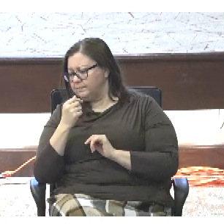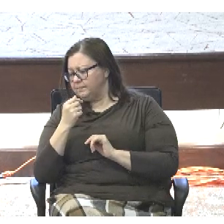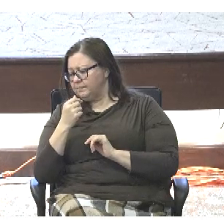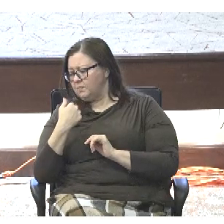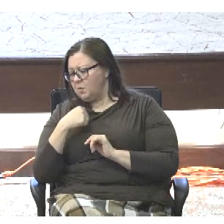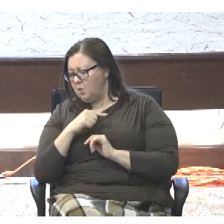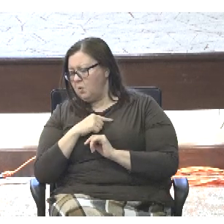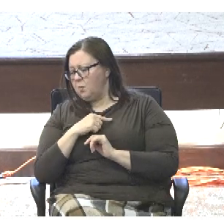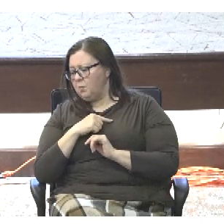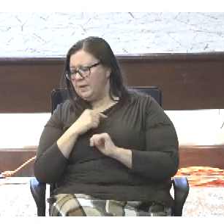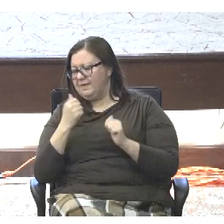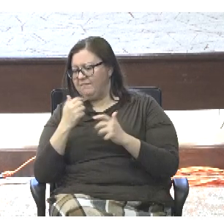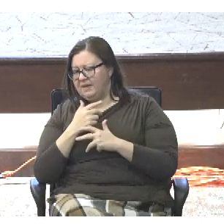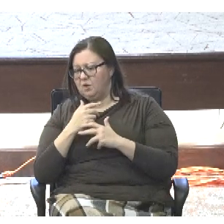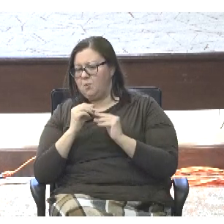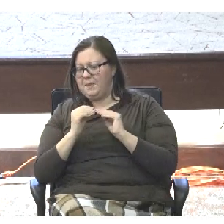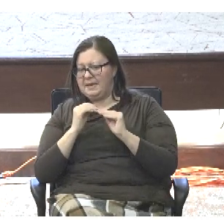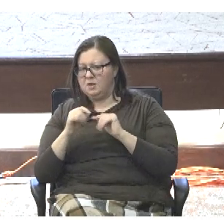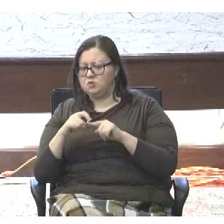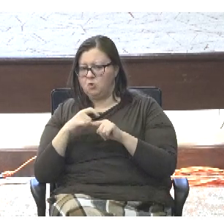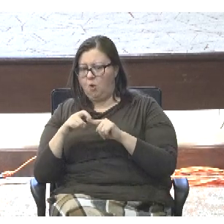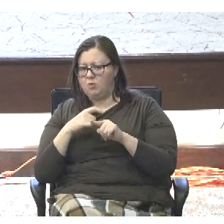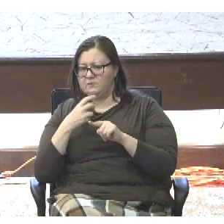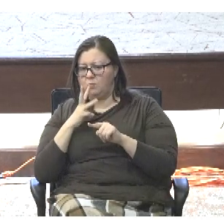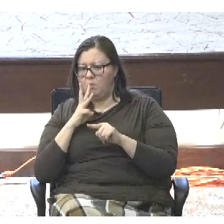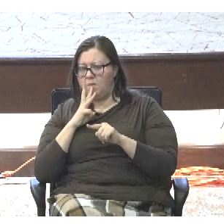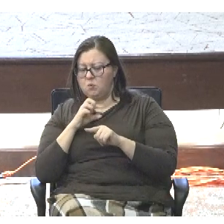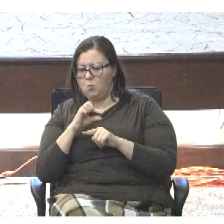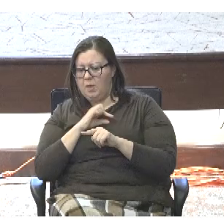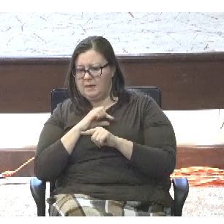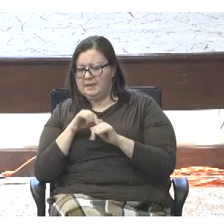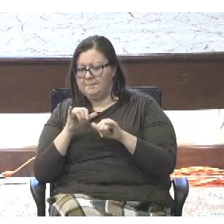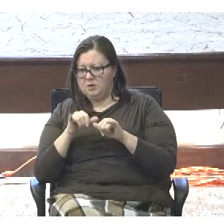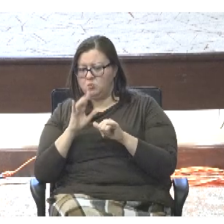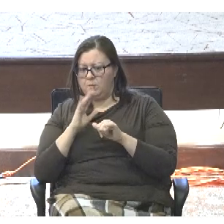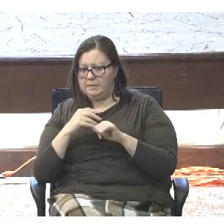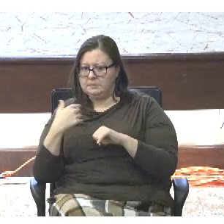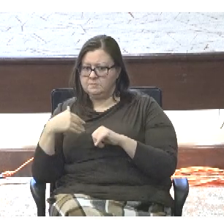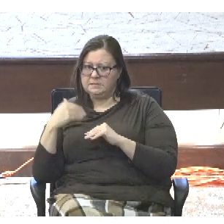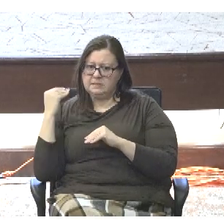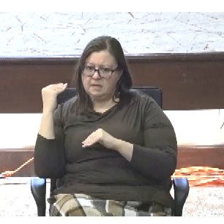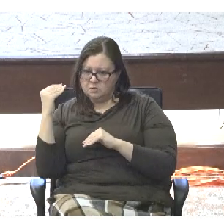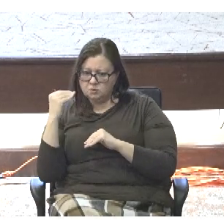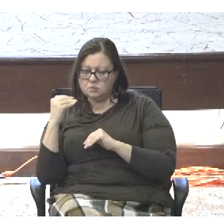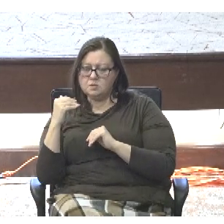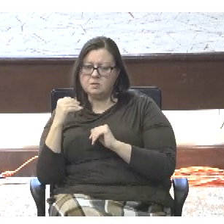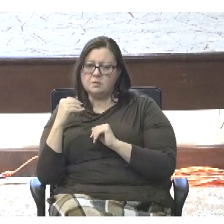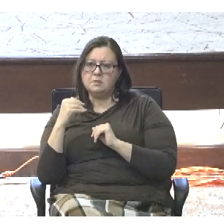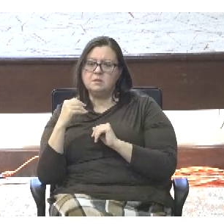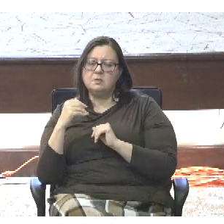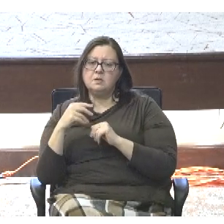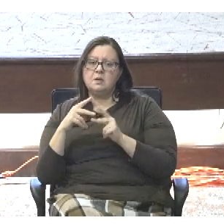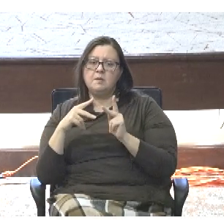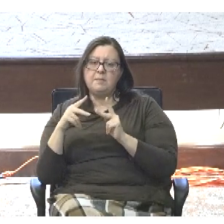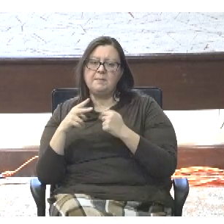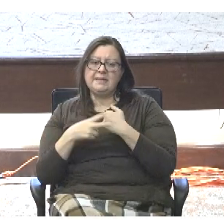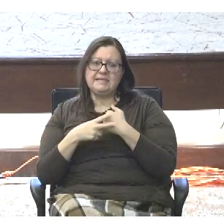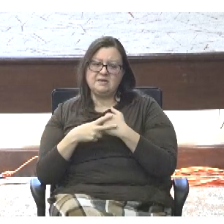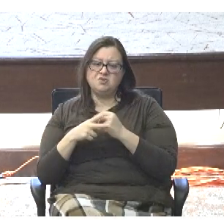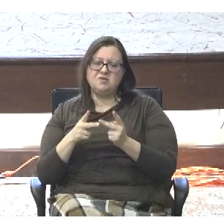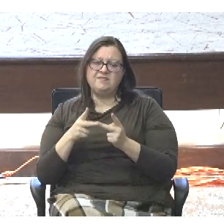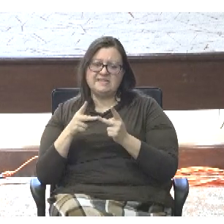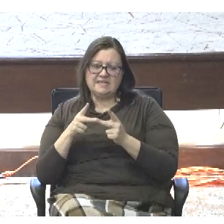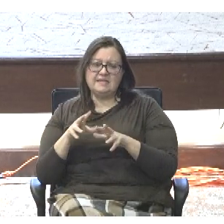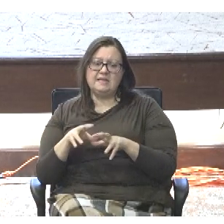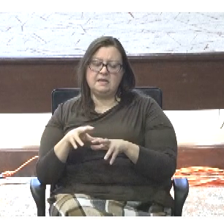we fear the maintenance costs for water quality measures will be substantial. Water quality measures combined with a public detention facility and wholly contained